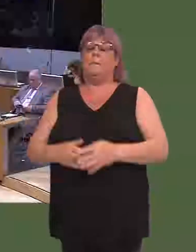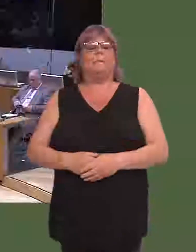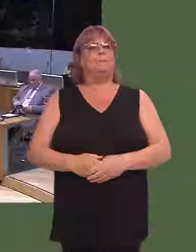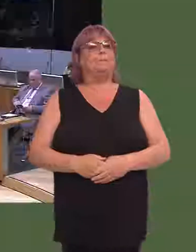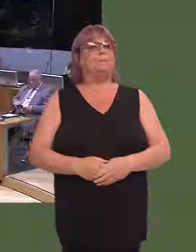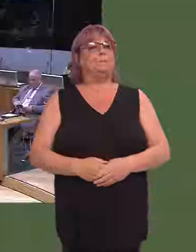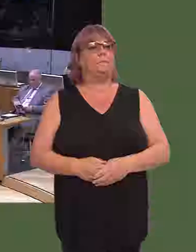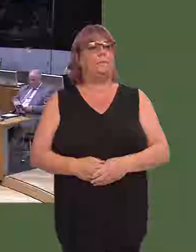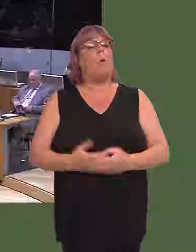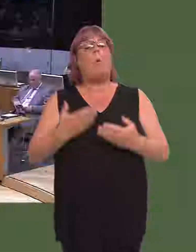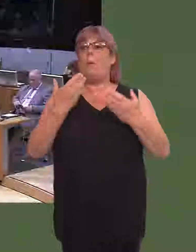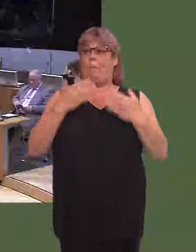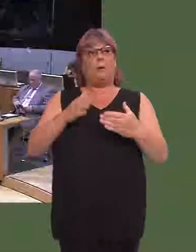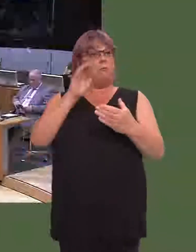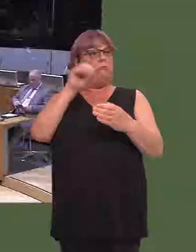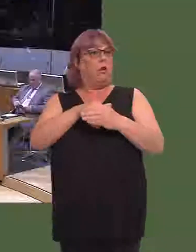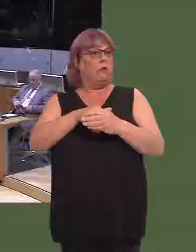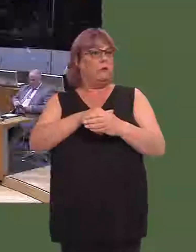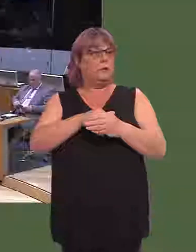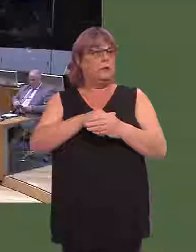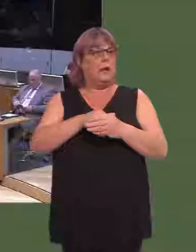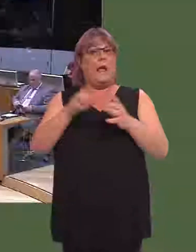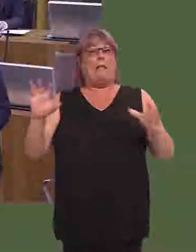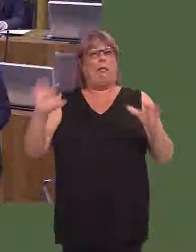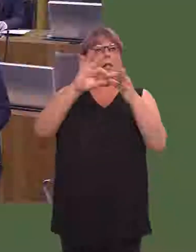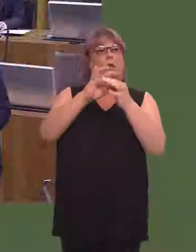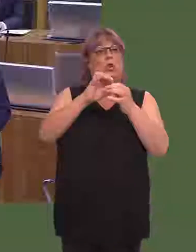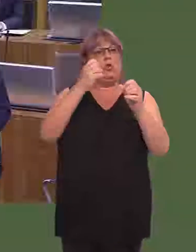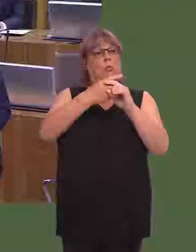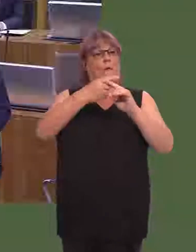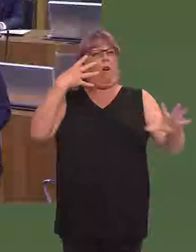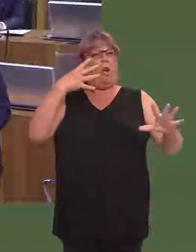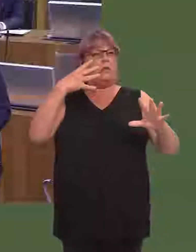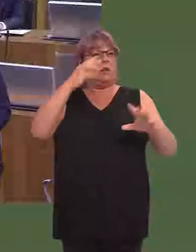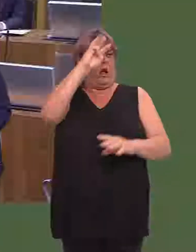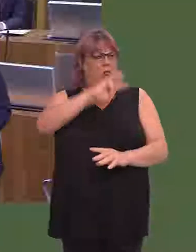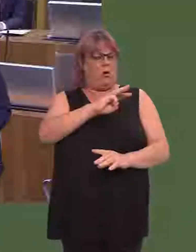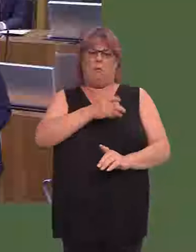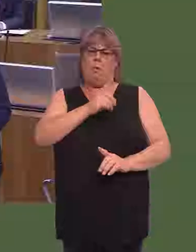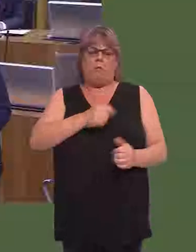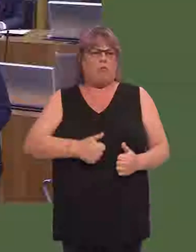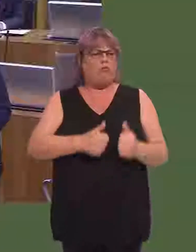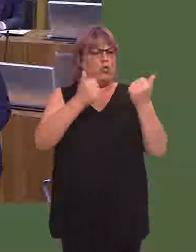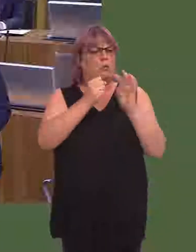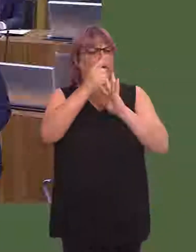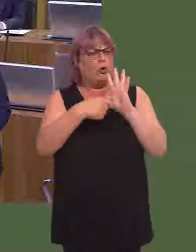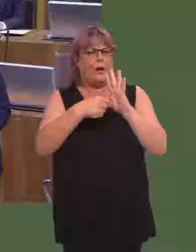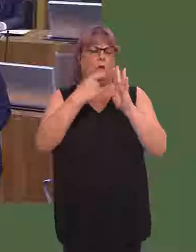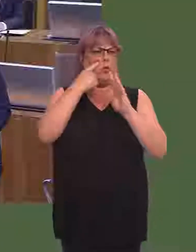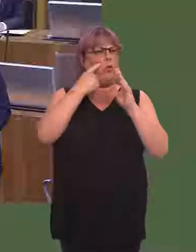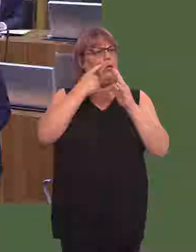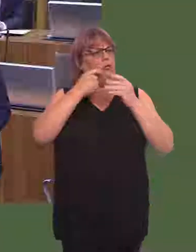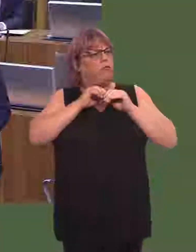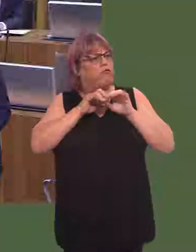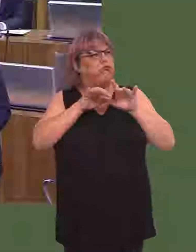of it? Well, we are involved as a government with the projects that he has mentioned, and it builds, of course, on Superfast Cymru, which has been hugely successful in